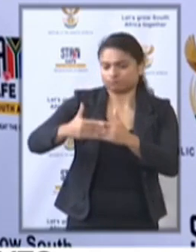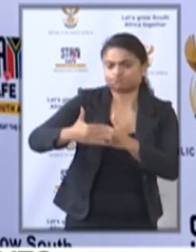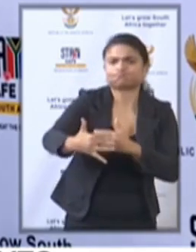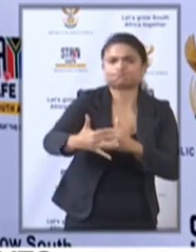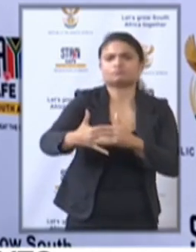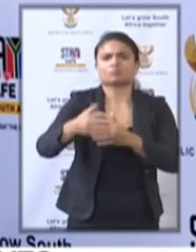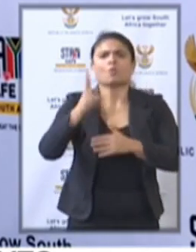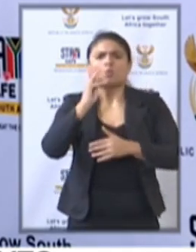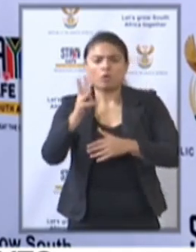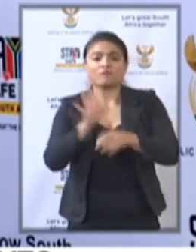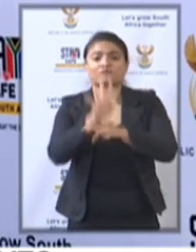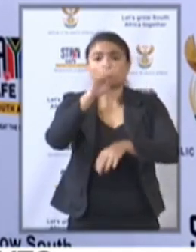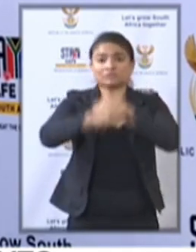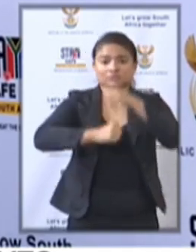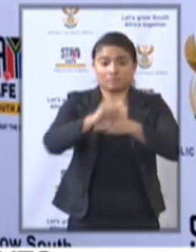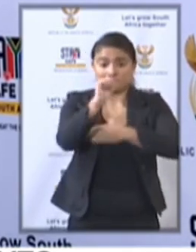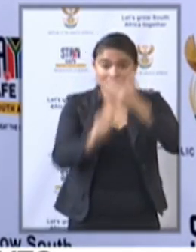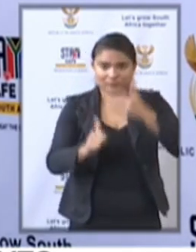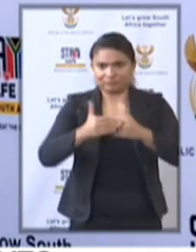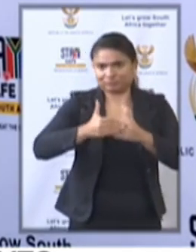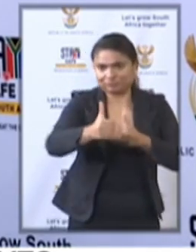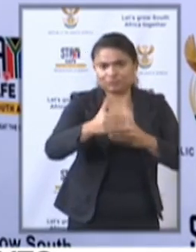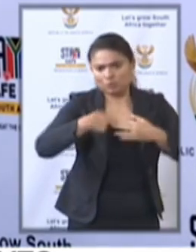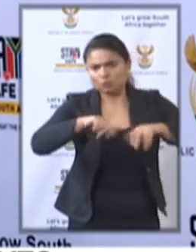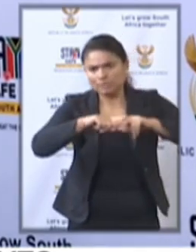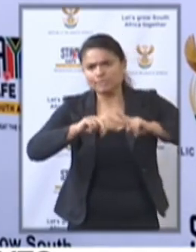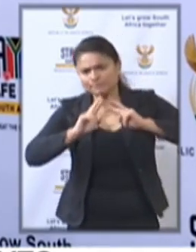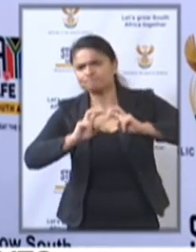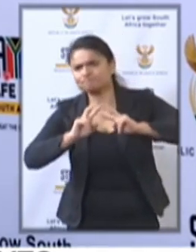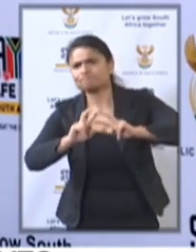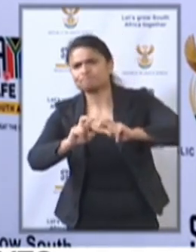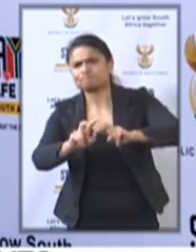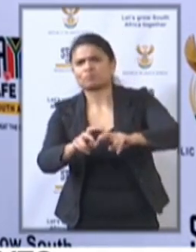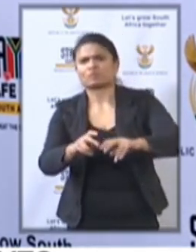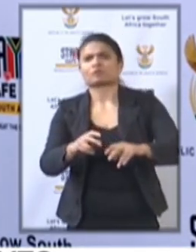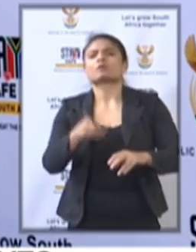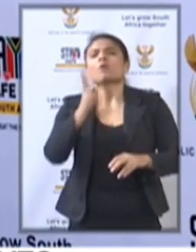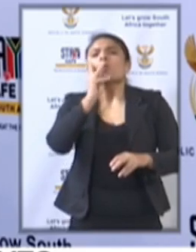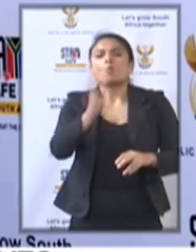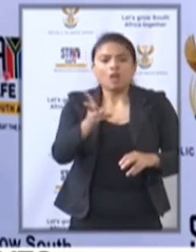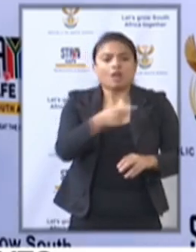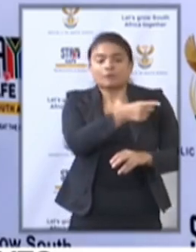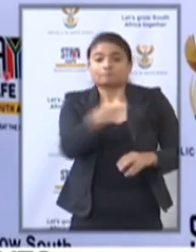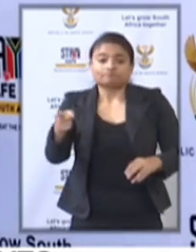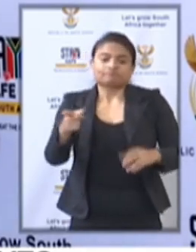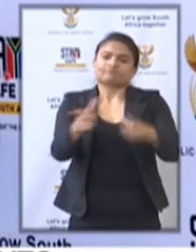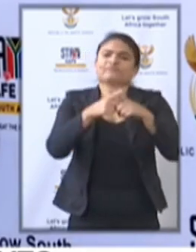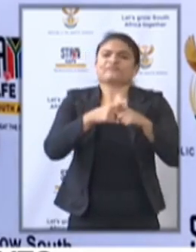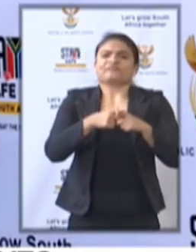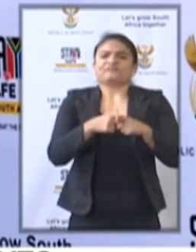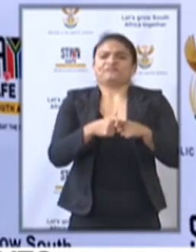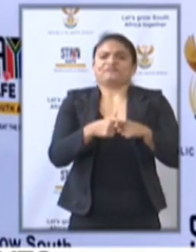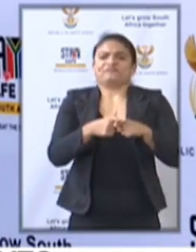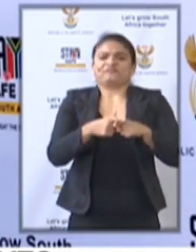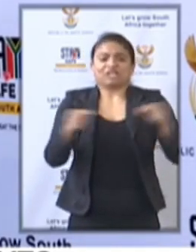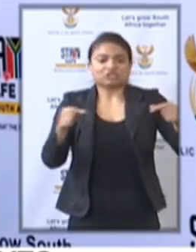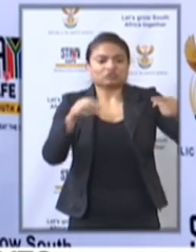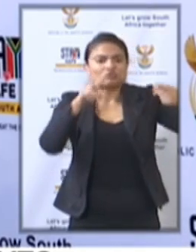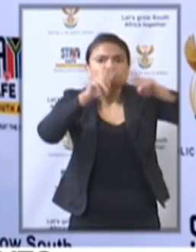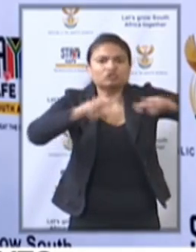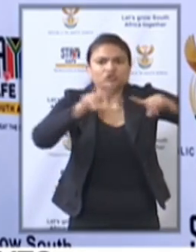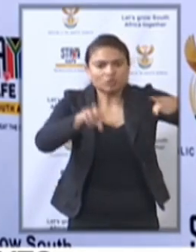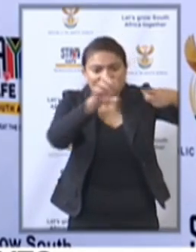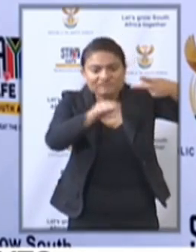following deliverables: that they will complete their findings, their research by the 31st of